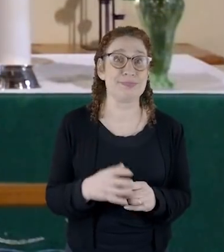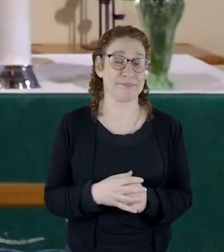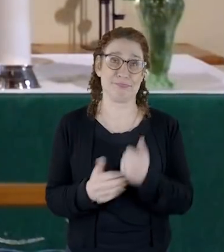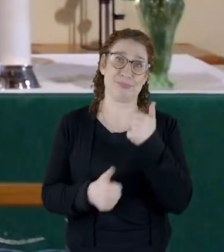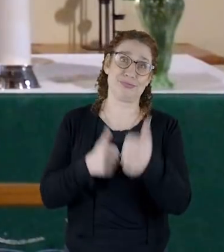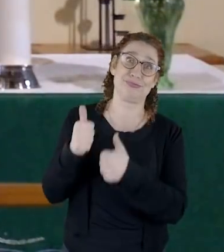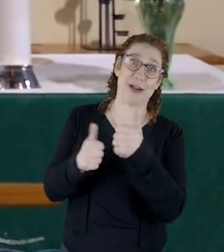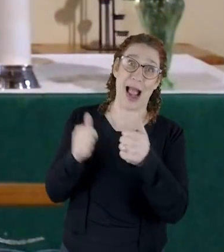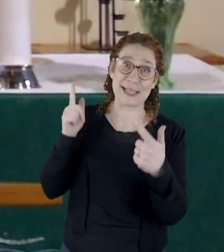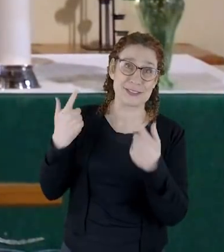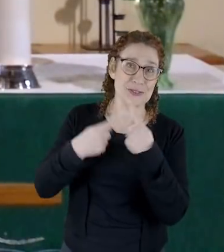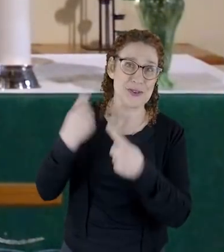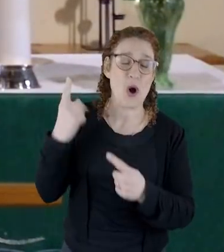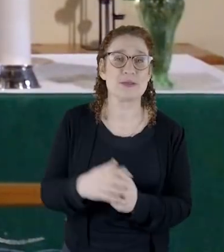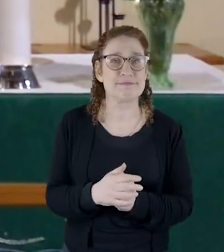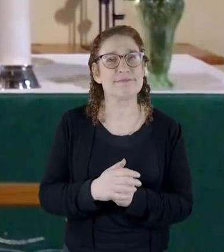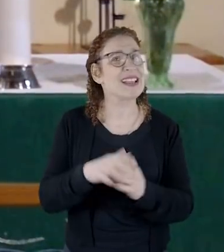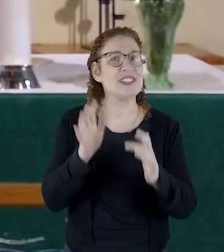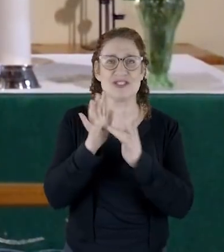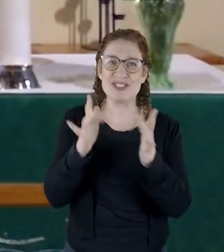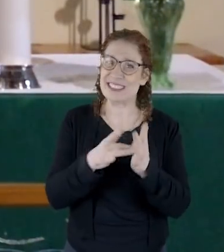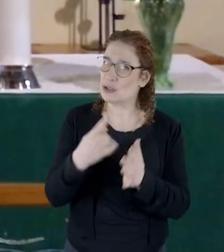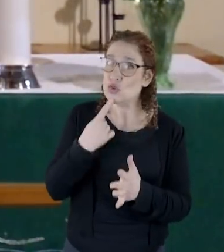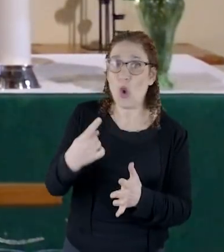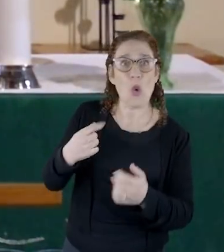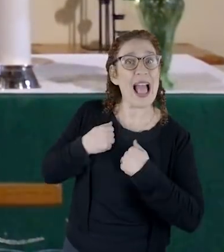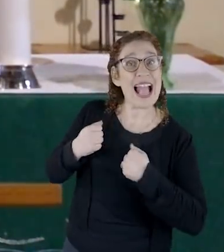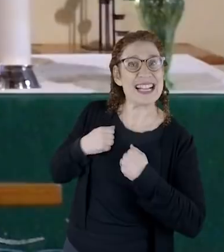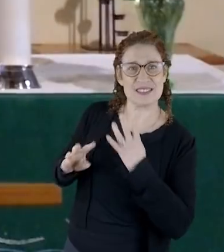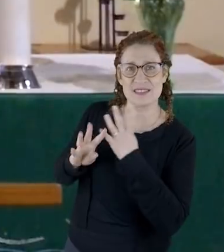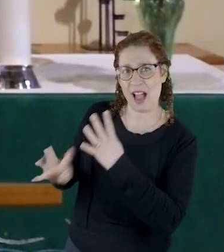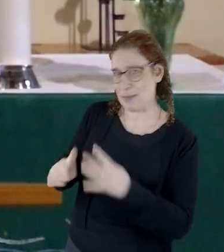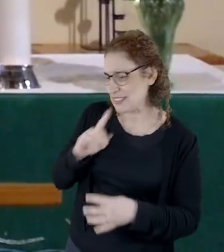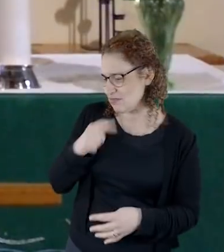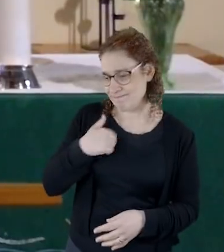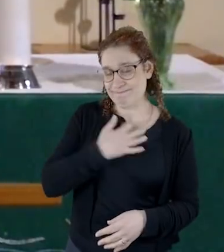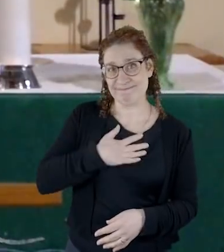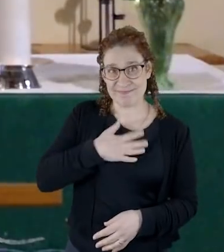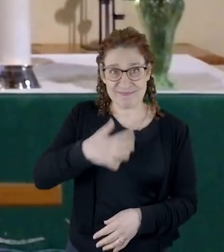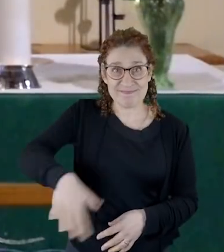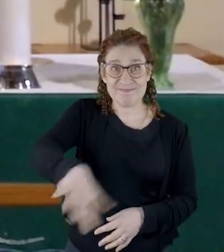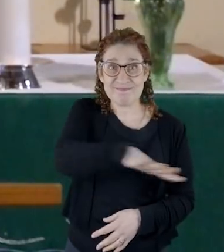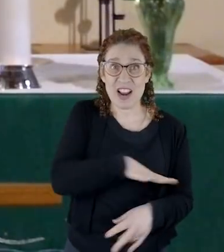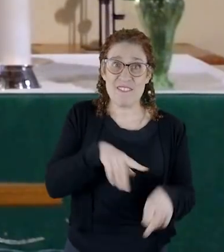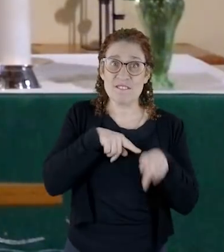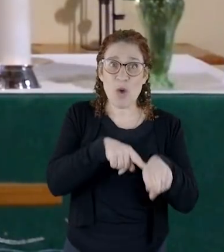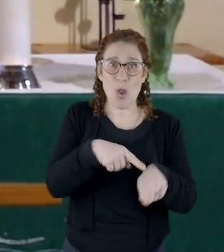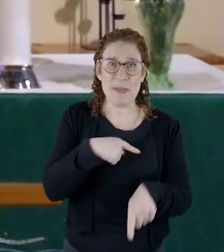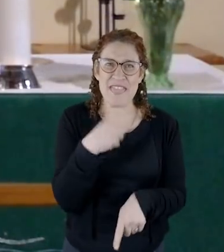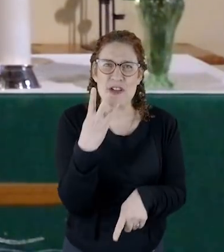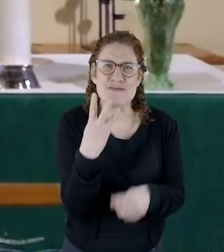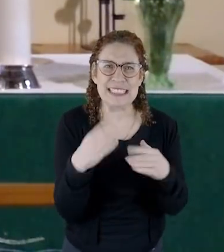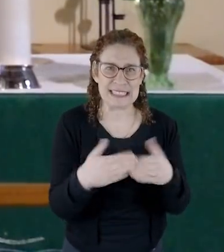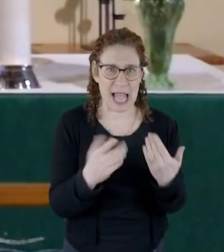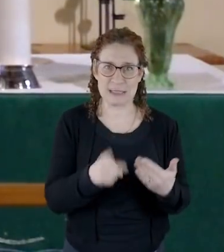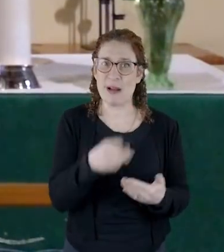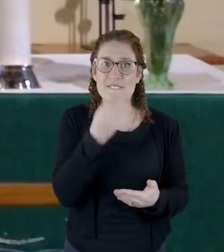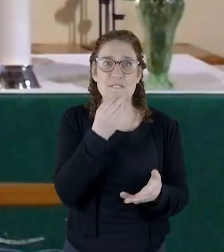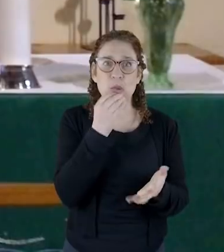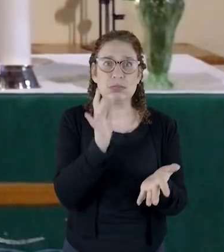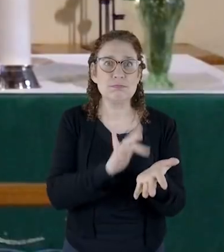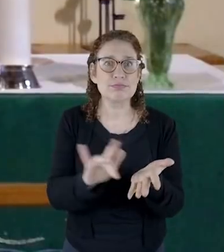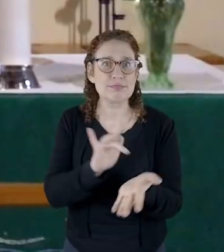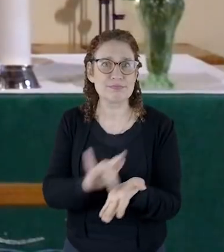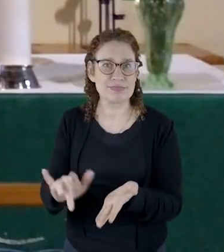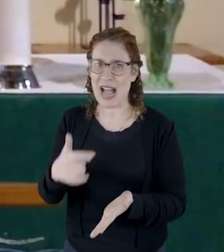Then Jesus called his disciples to him and said, I have compassion for the crowd, because they have been with me now for 3 days and have nothing to